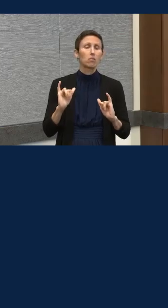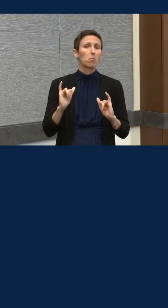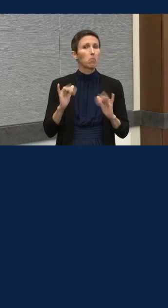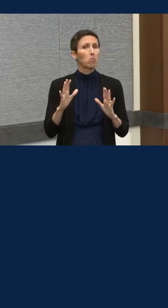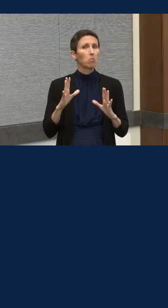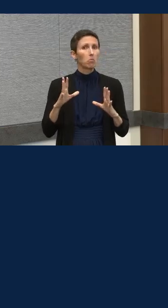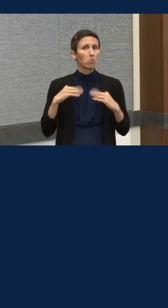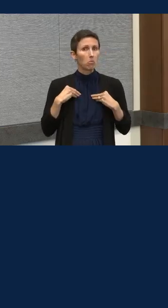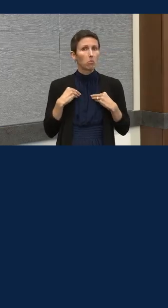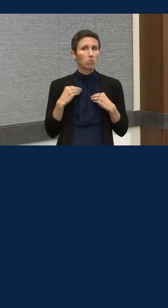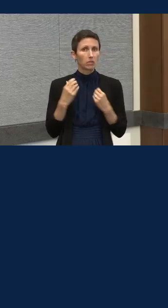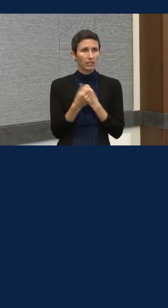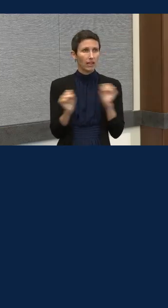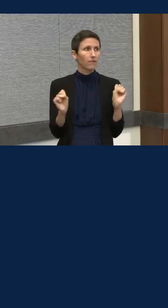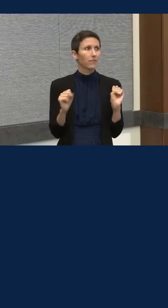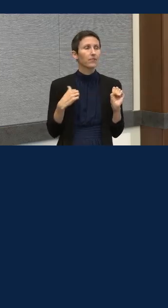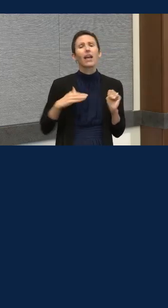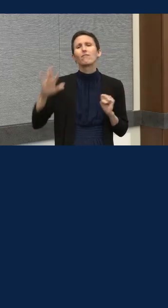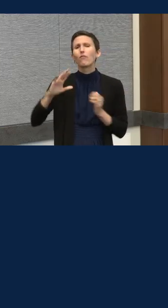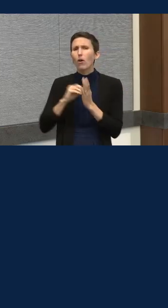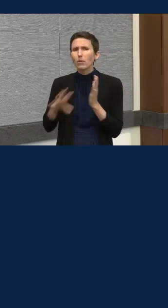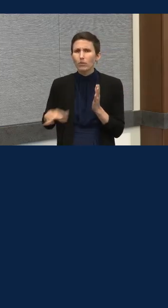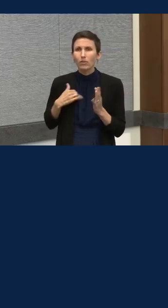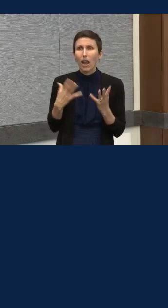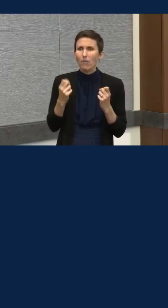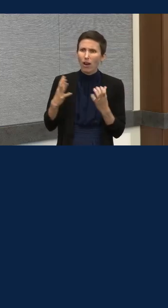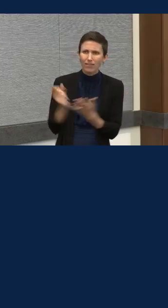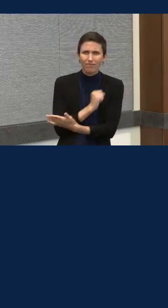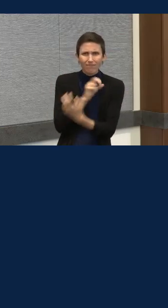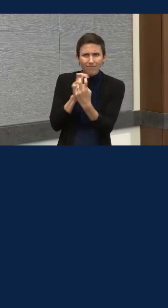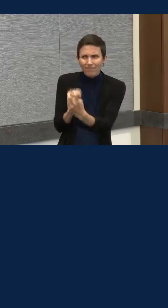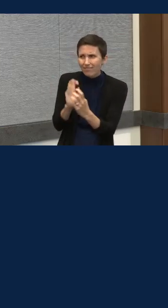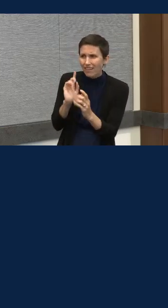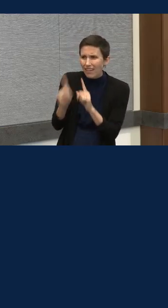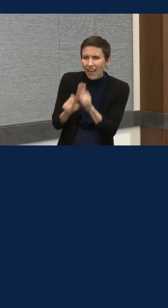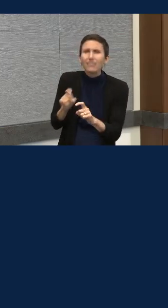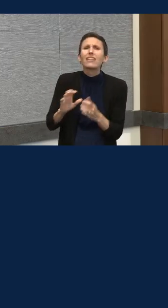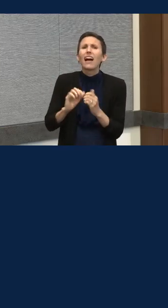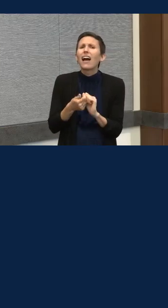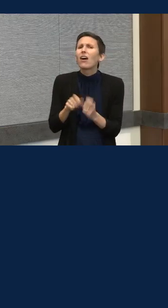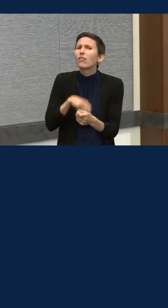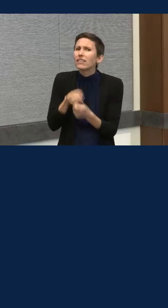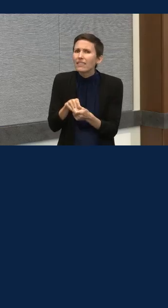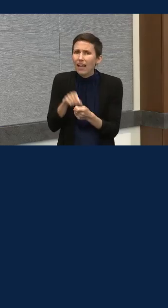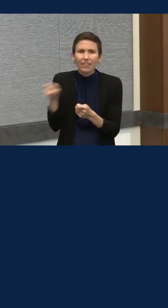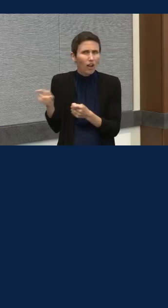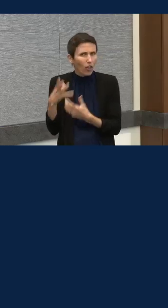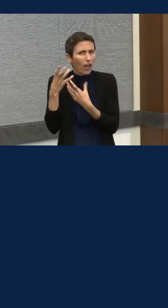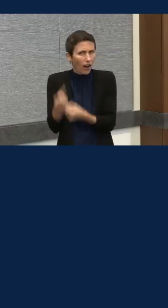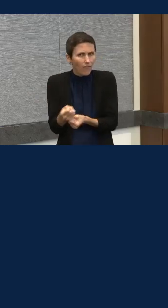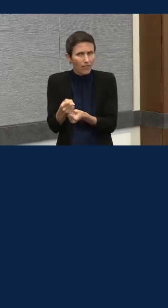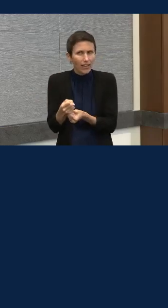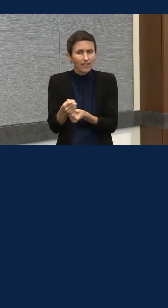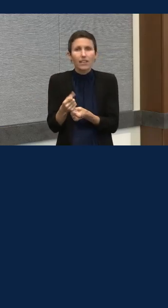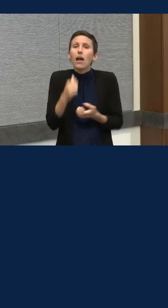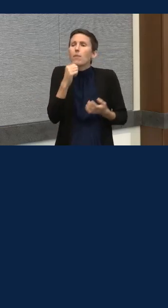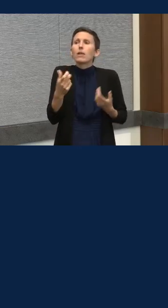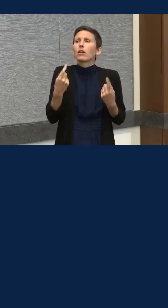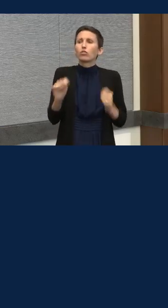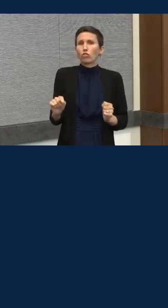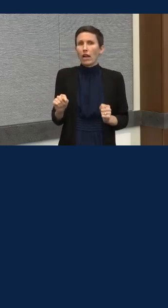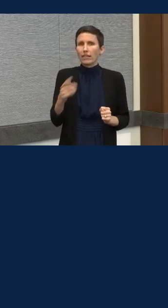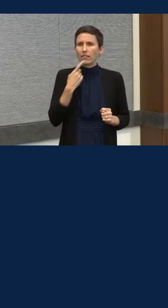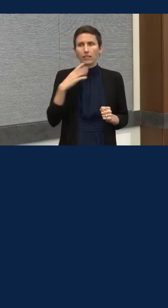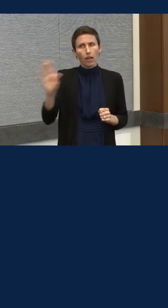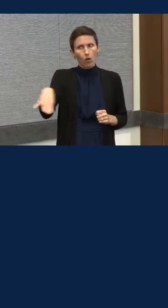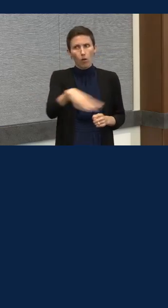student that works at the FDA. I'd like to actually have a conversation with her someday and find out how exactly are they confident. And I'm not trying to cast any